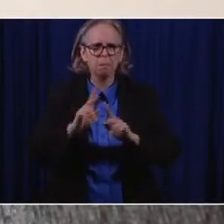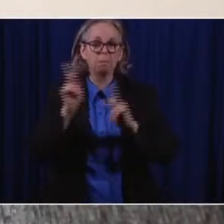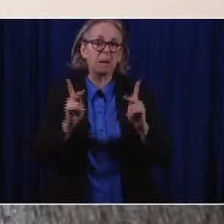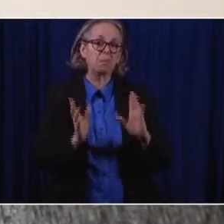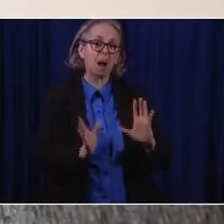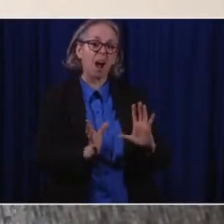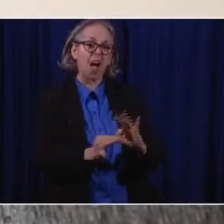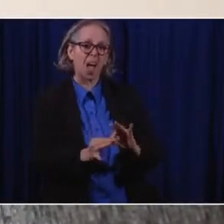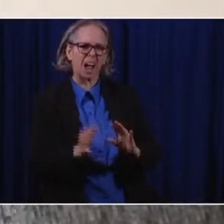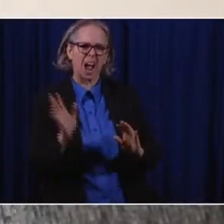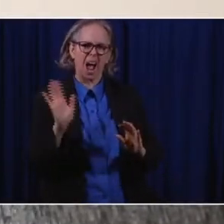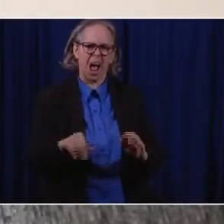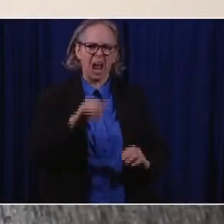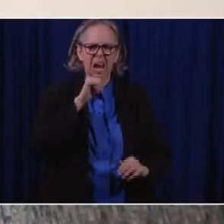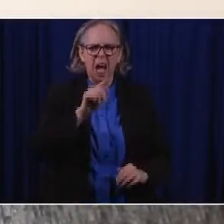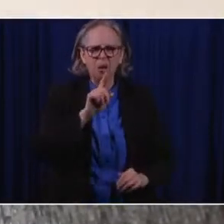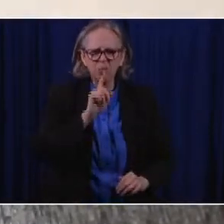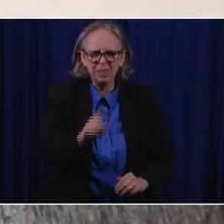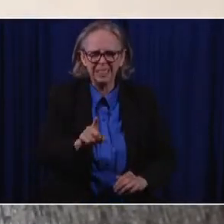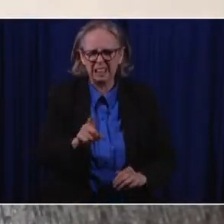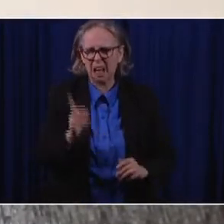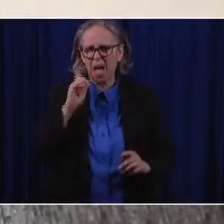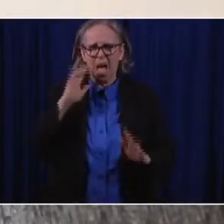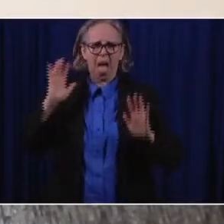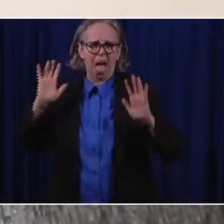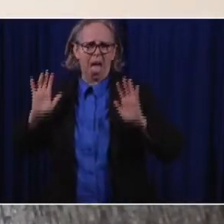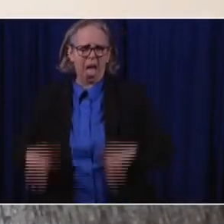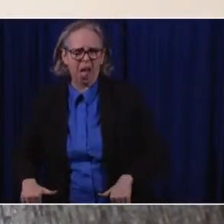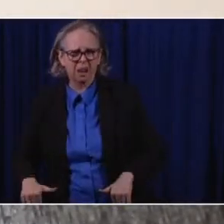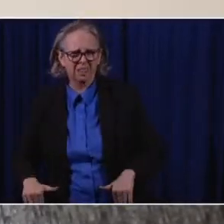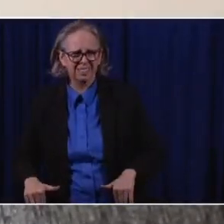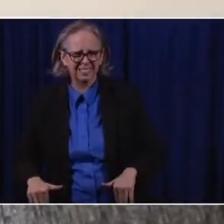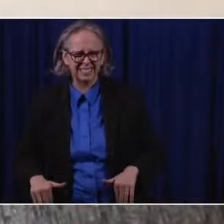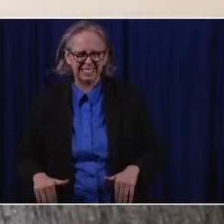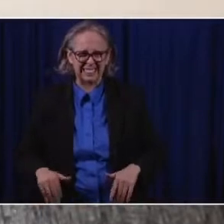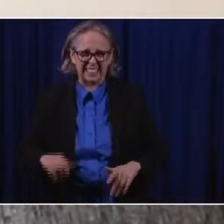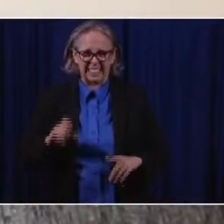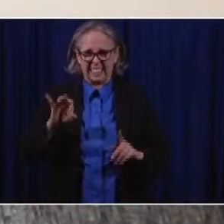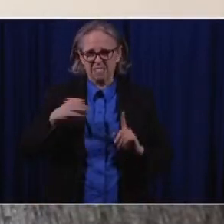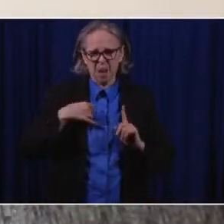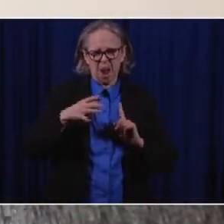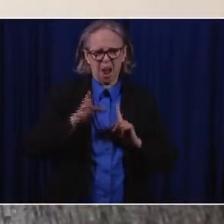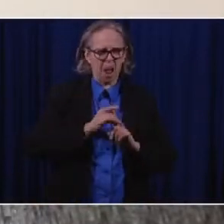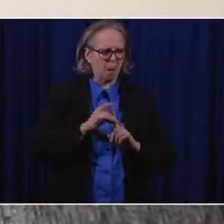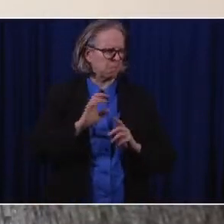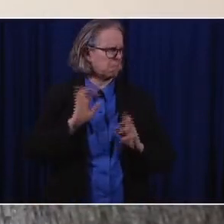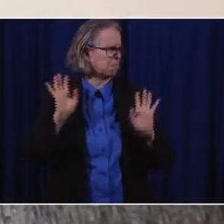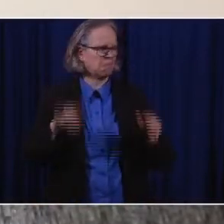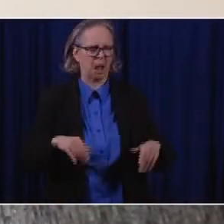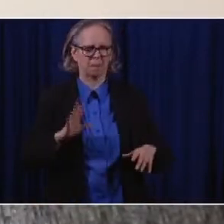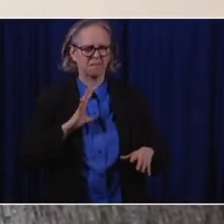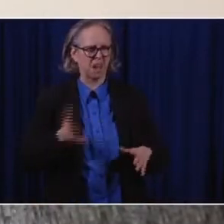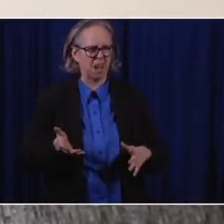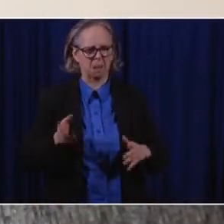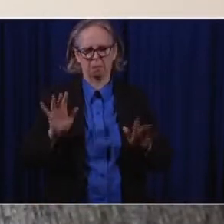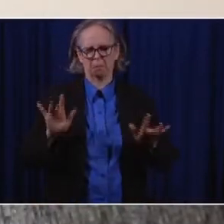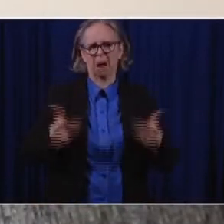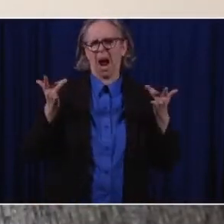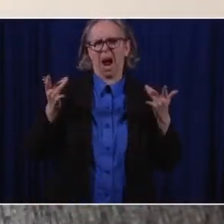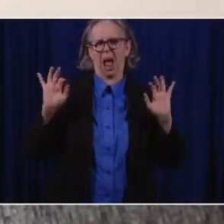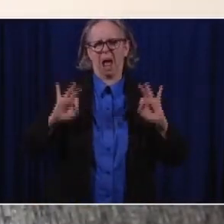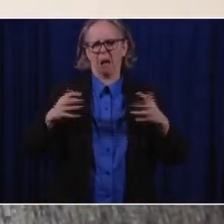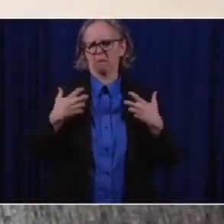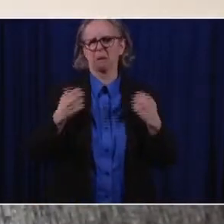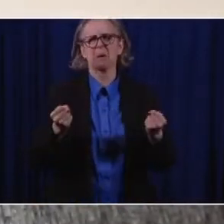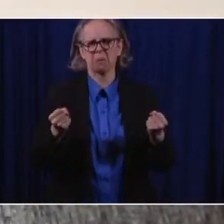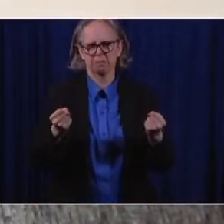not real and, I won't have any symptoms, mild cold from this, they don't